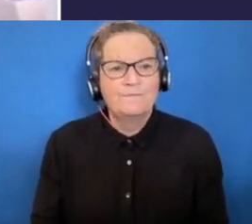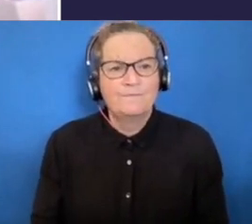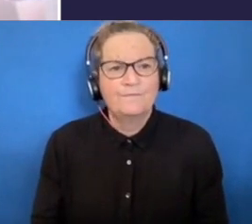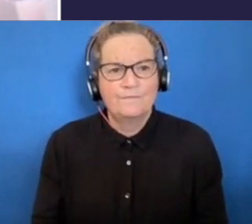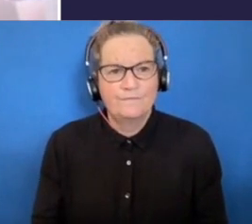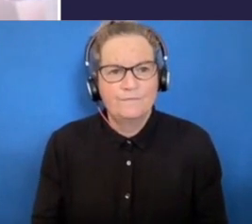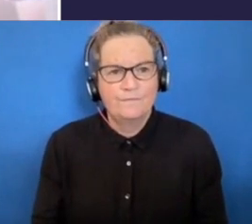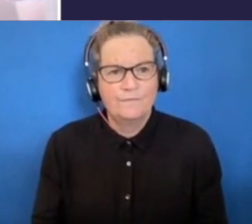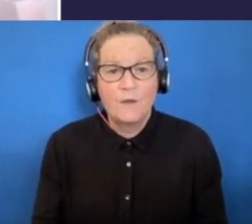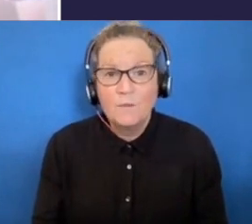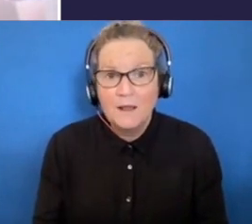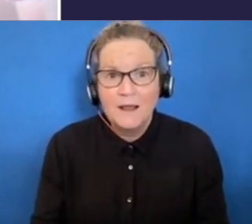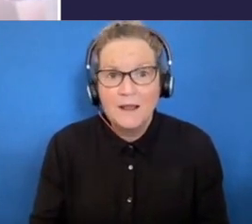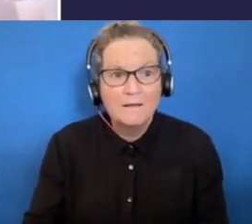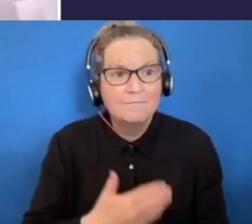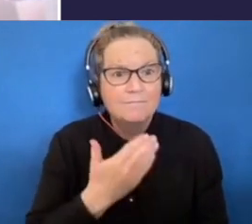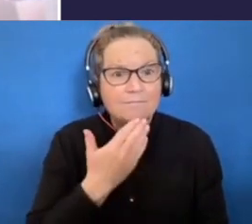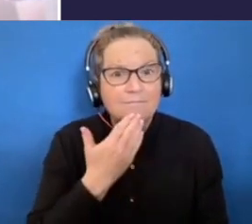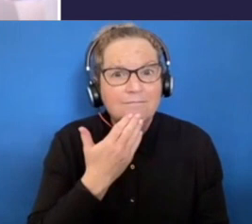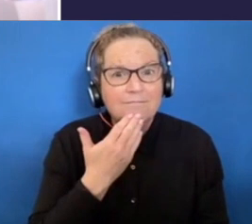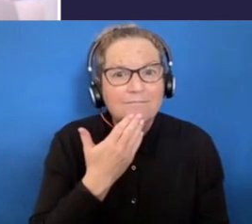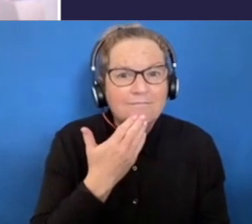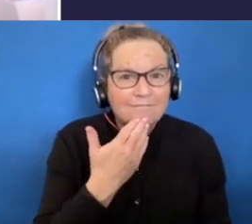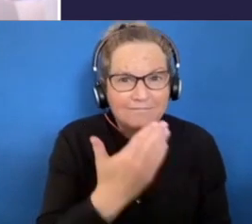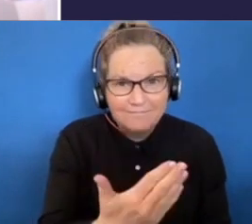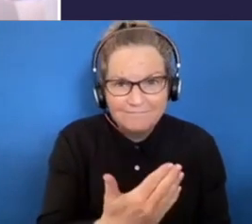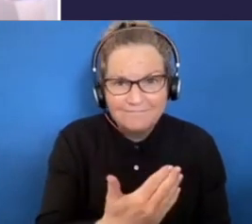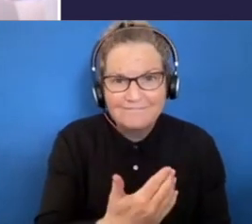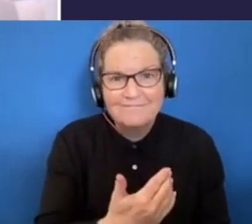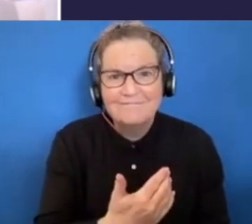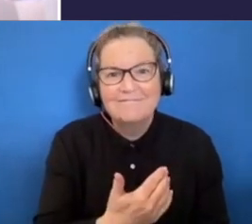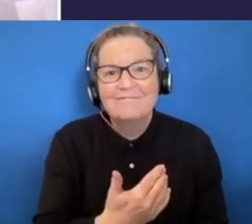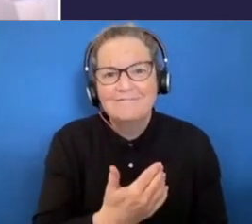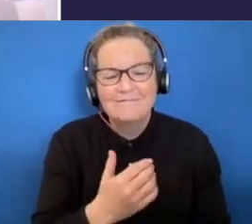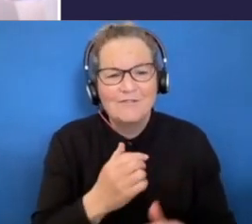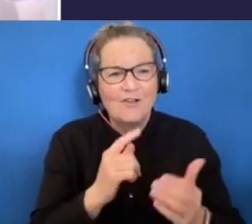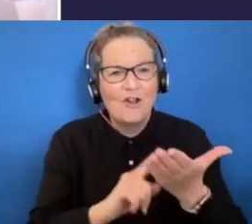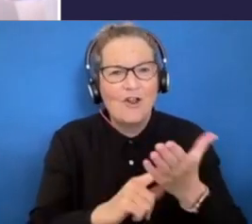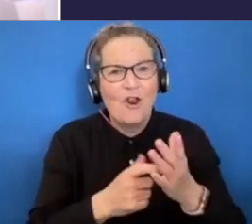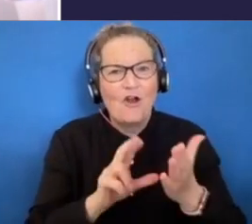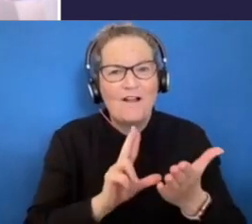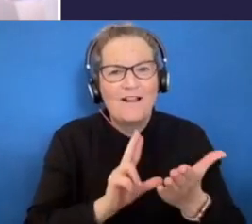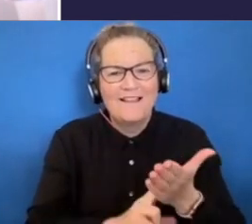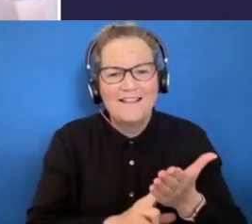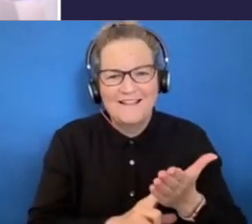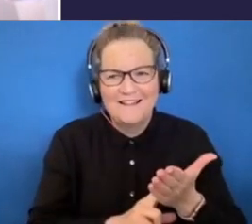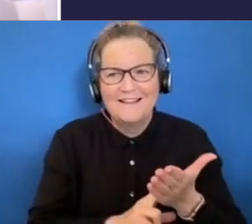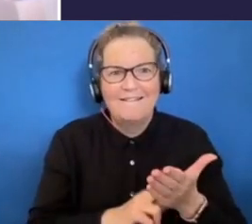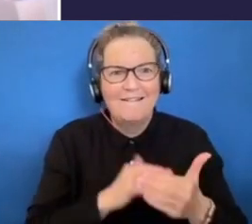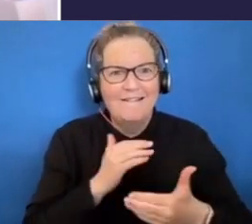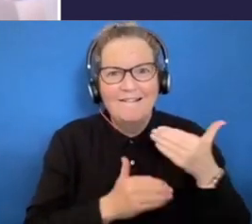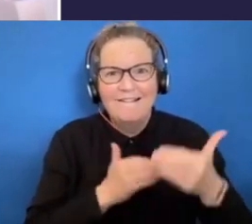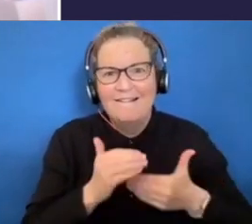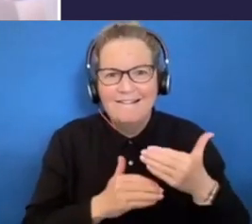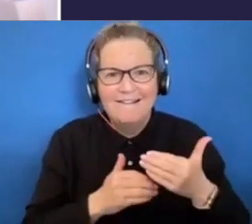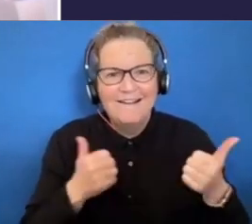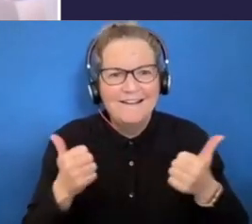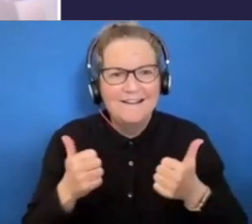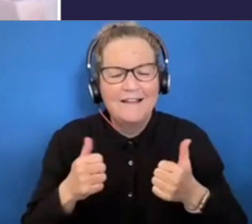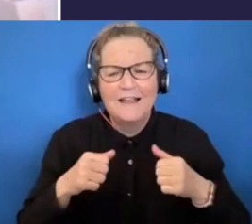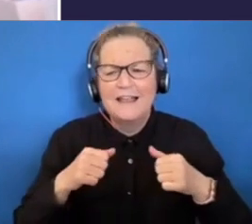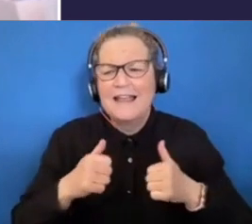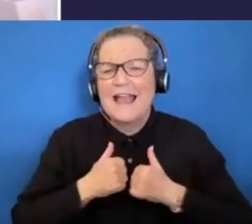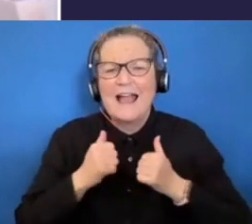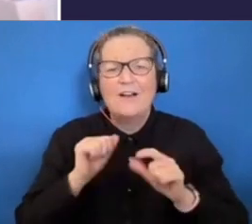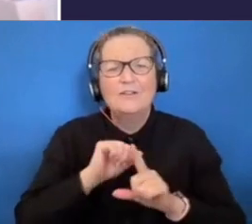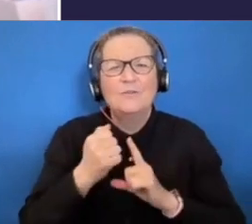Well, thank you, Lachlan, for getting us through all of that as well. We have a unique situation. I